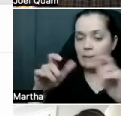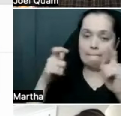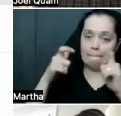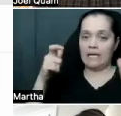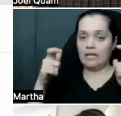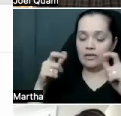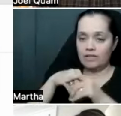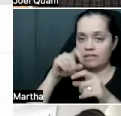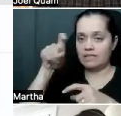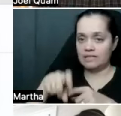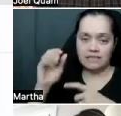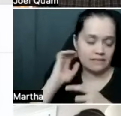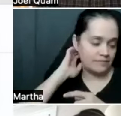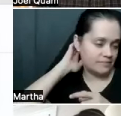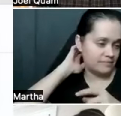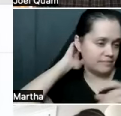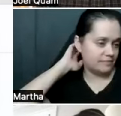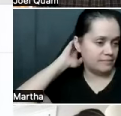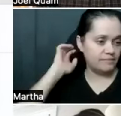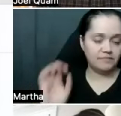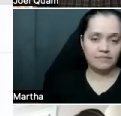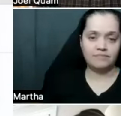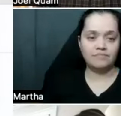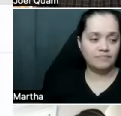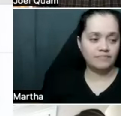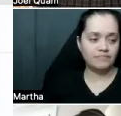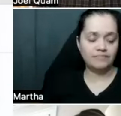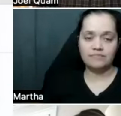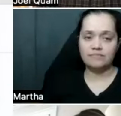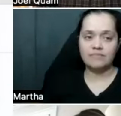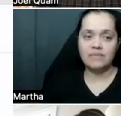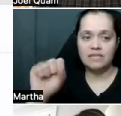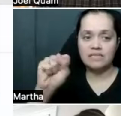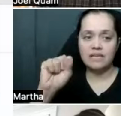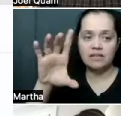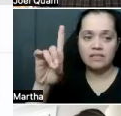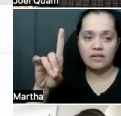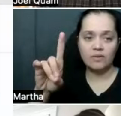in Texas. All right, and we'll go on to South Dakota.